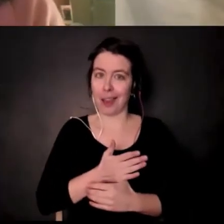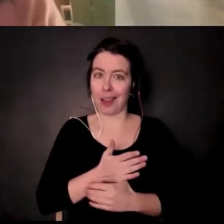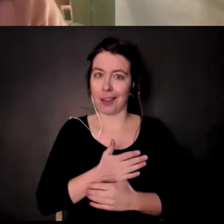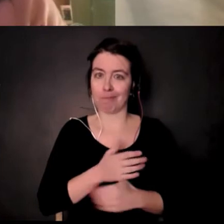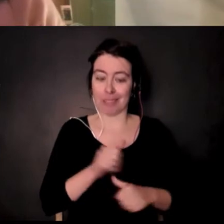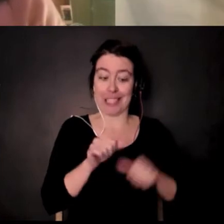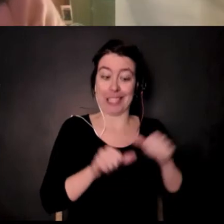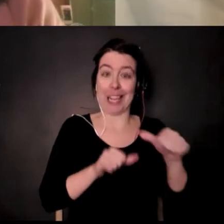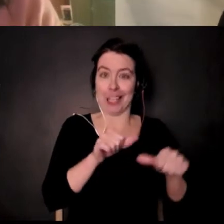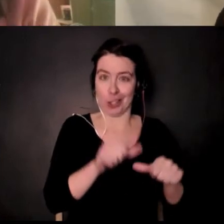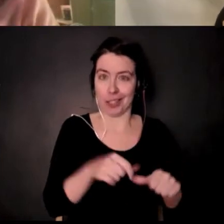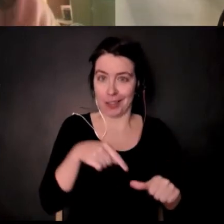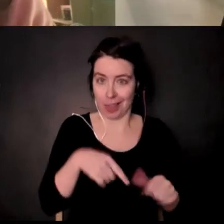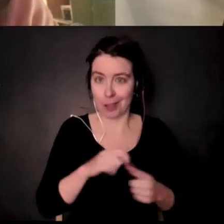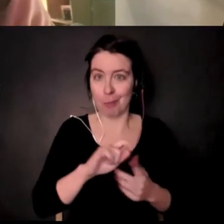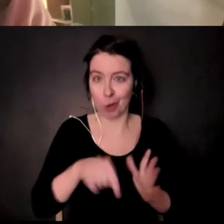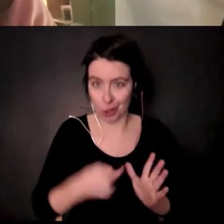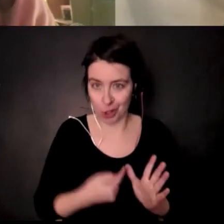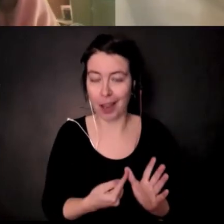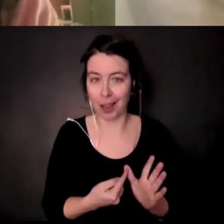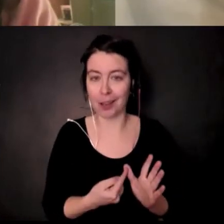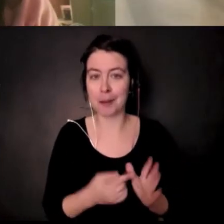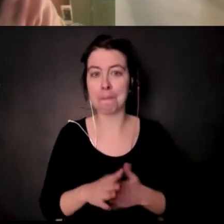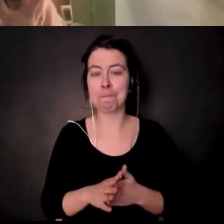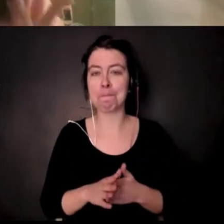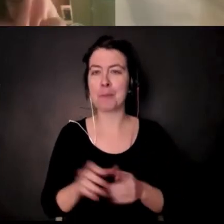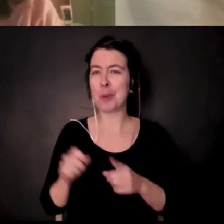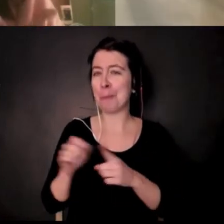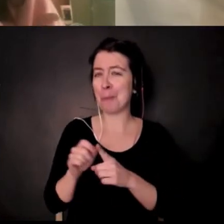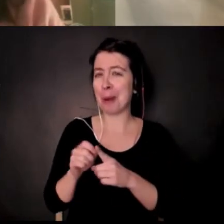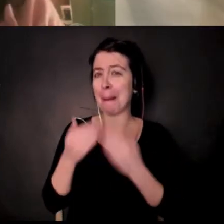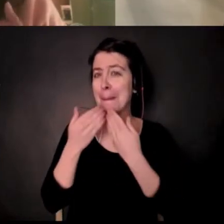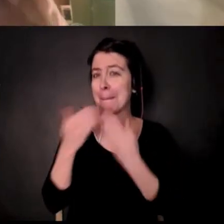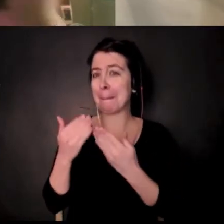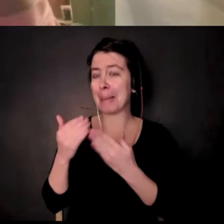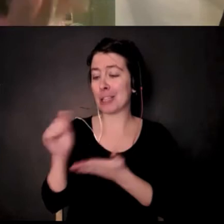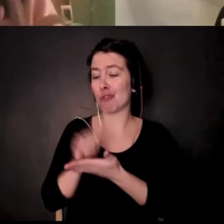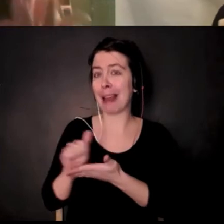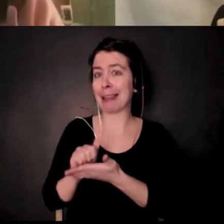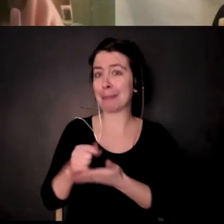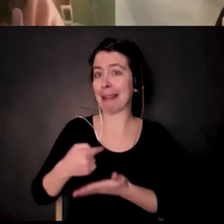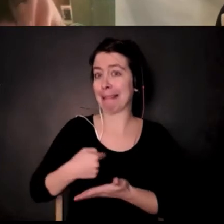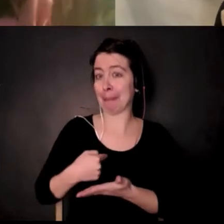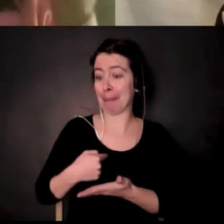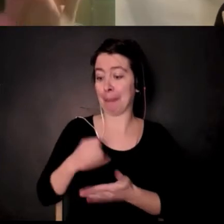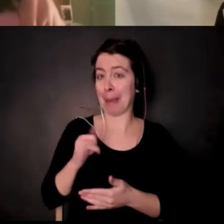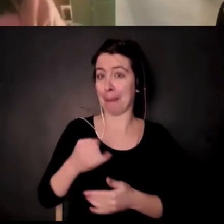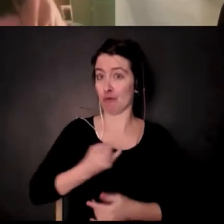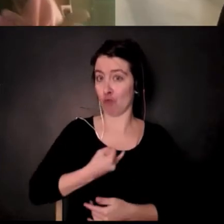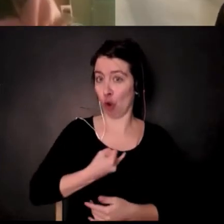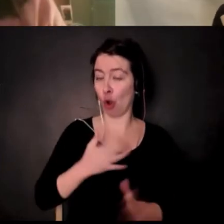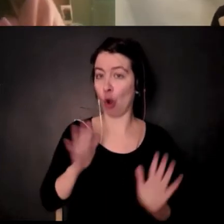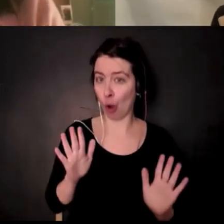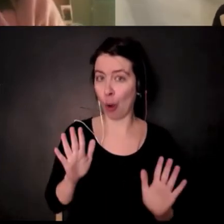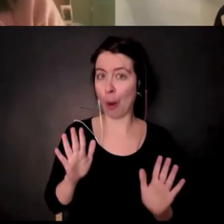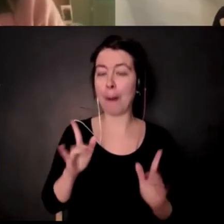is. And Priya, correct me if I'm wrong, really, again, as Priya mentioned, it's conversations as research. You know,